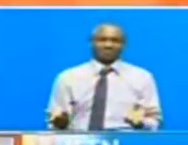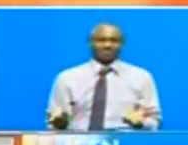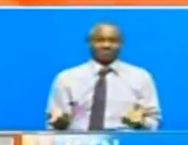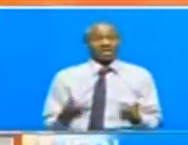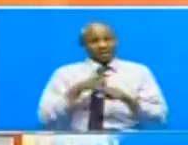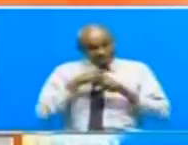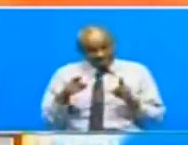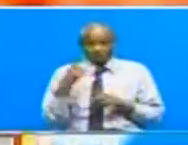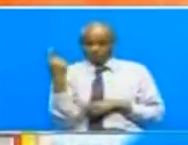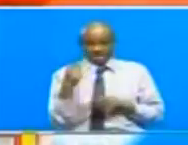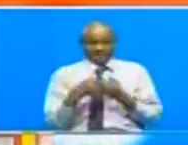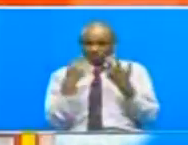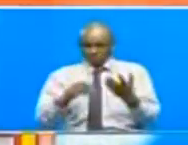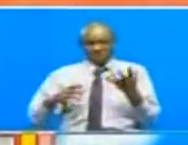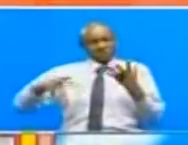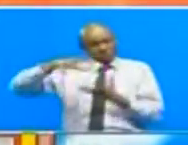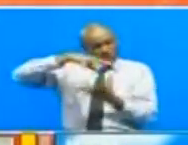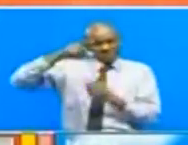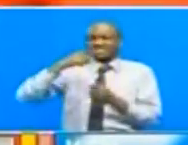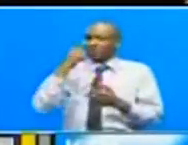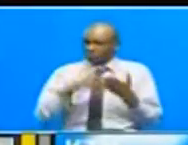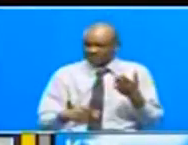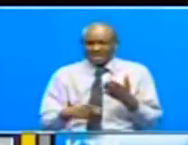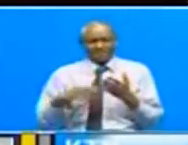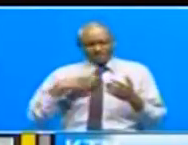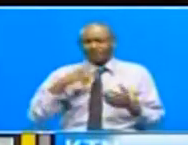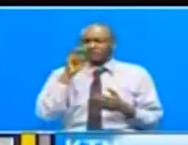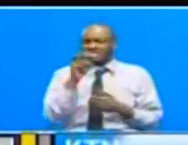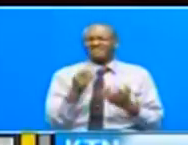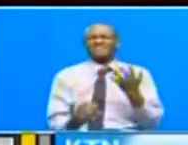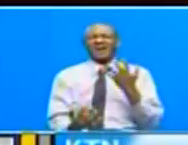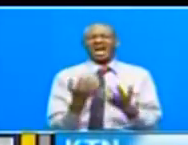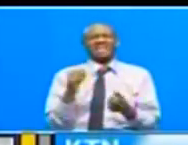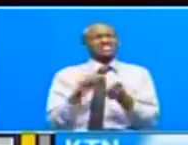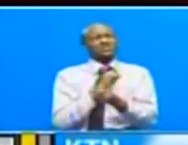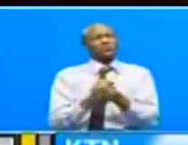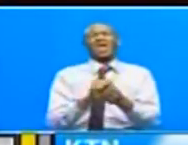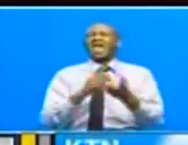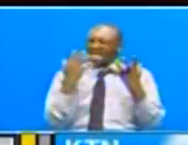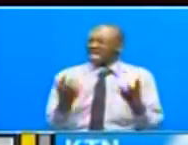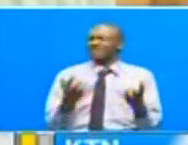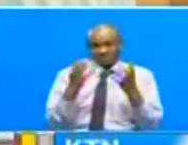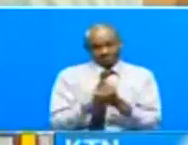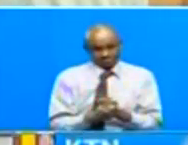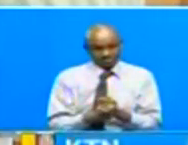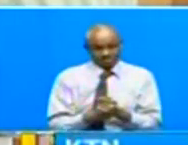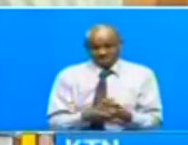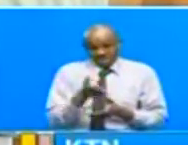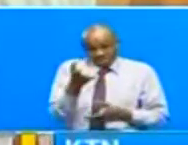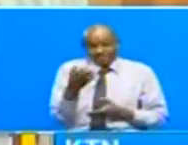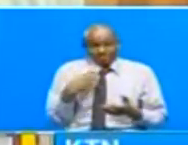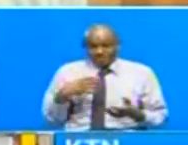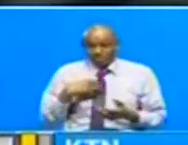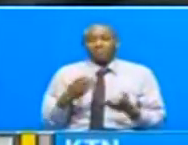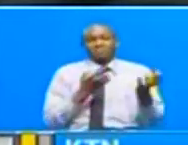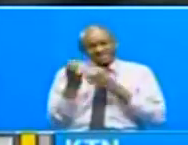But it was only by following the smoke to its source that one would know the intensity of the destruction. The faces of the residents and